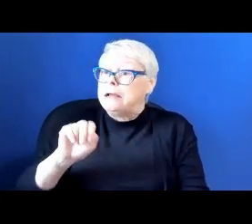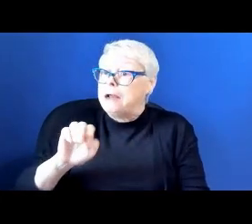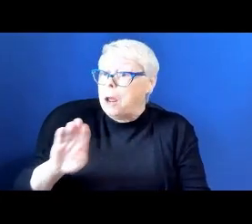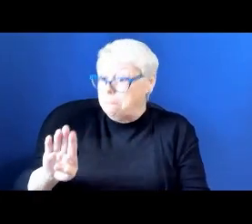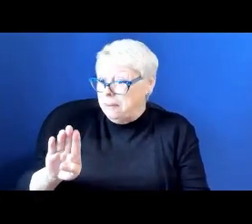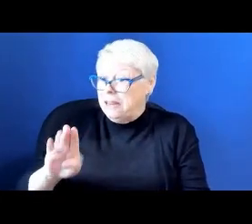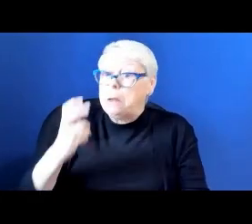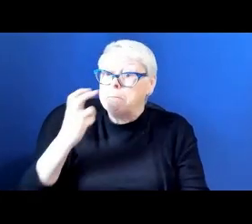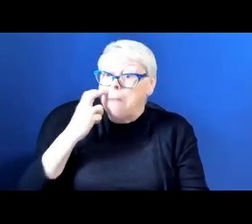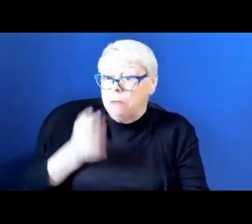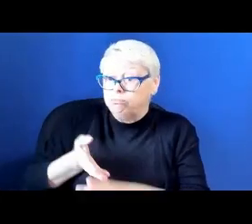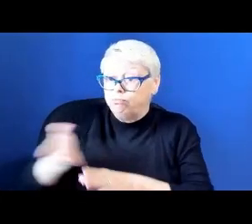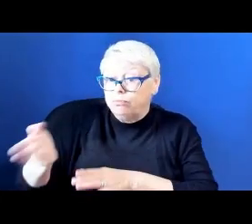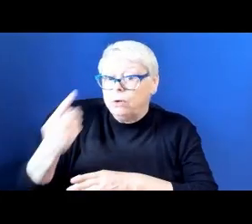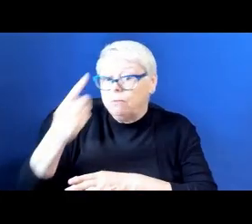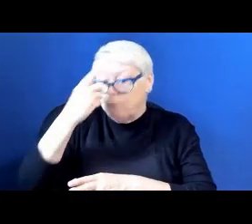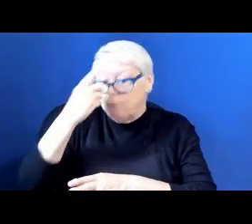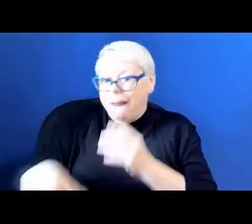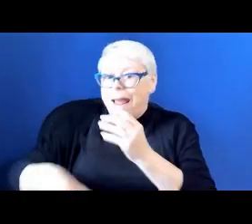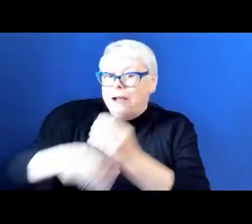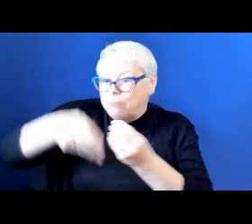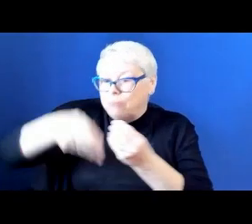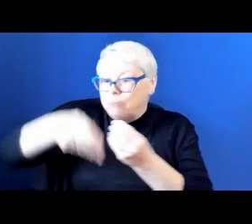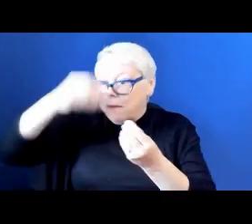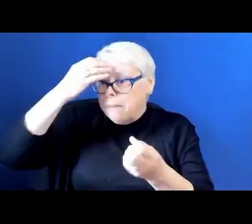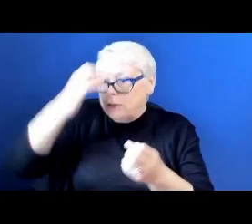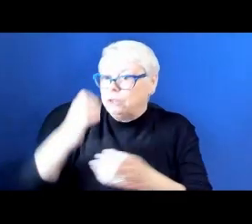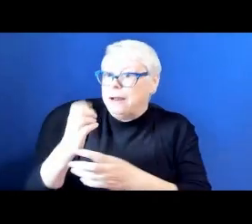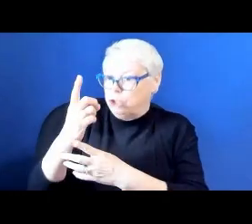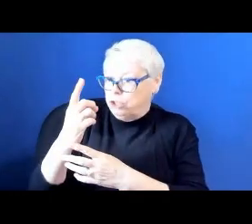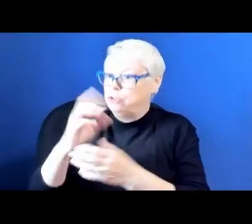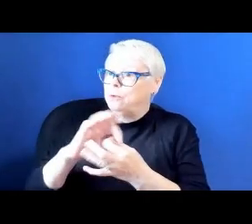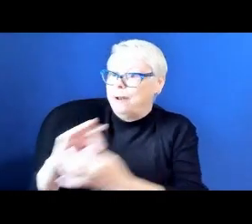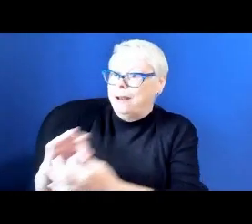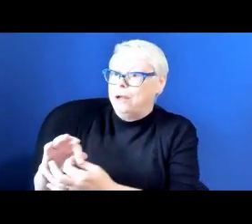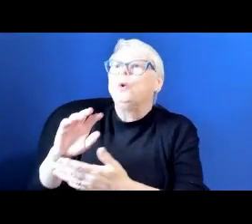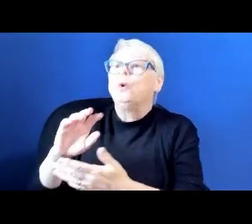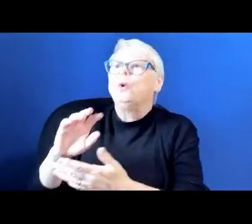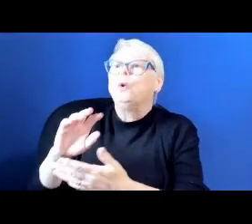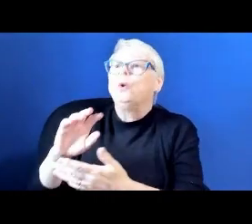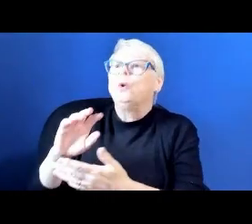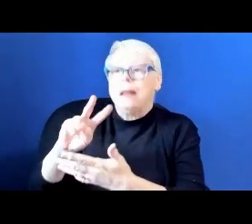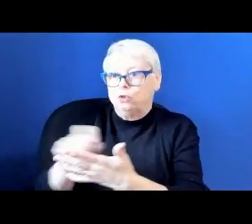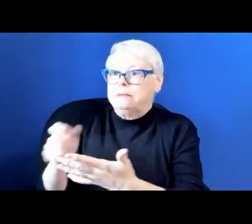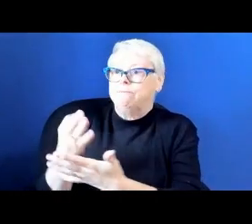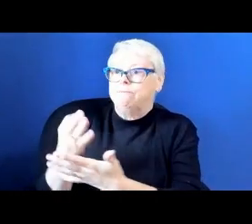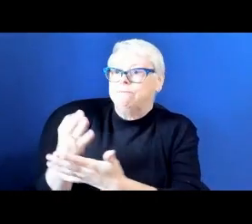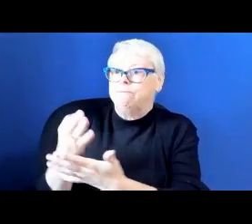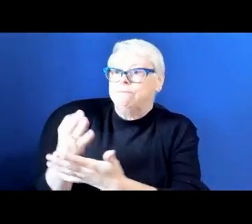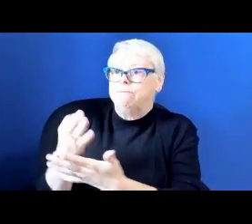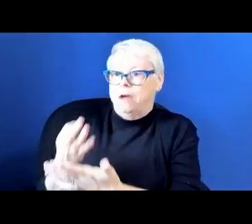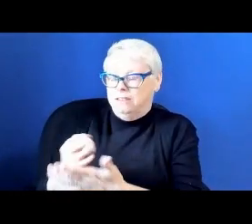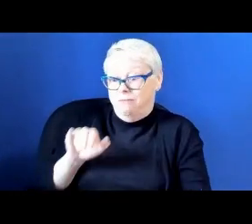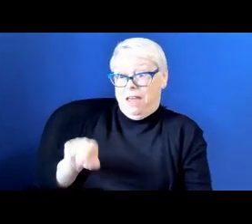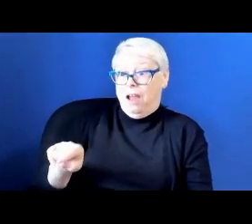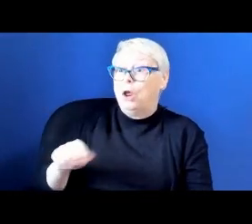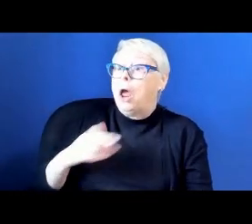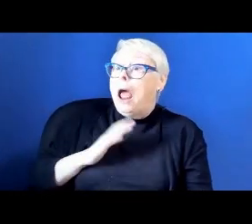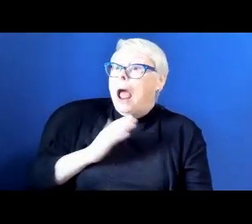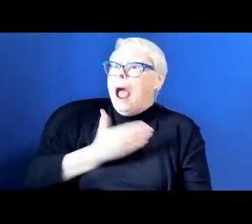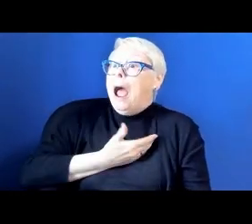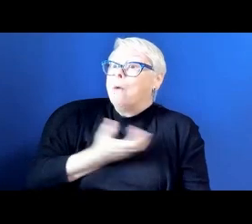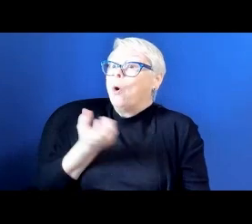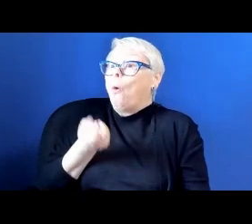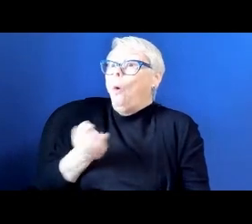financial experts to provide educational content on financial literacy. This one features our own Janet